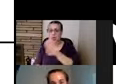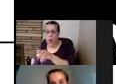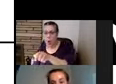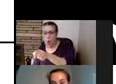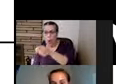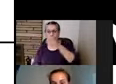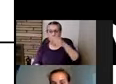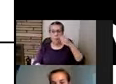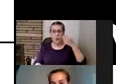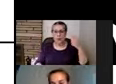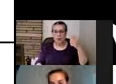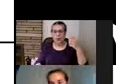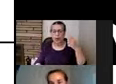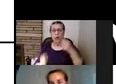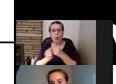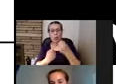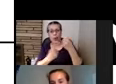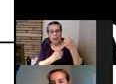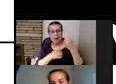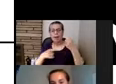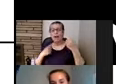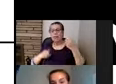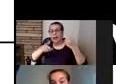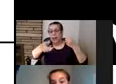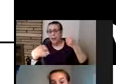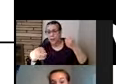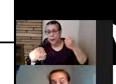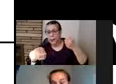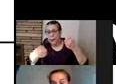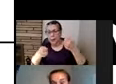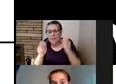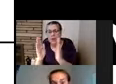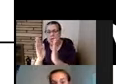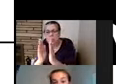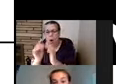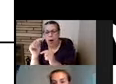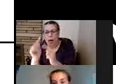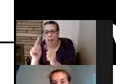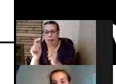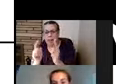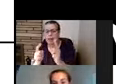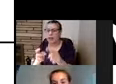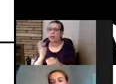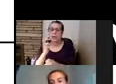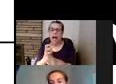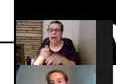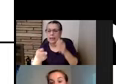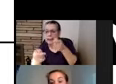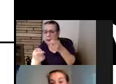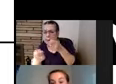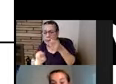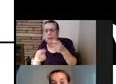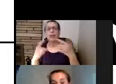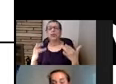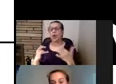outward direction with one hand and then reach with the other hand into a very small opening to retrieve tickets and receipts. But we